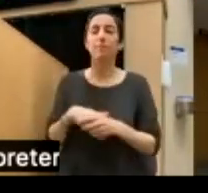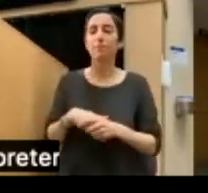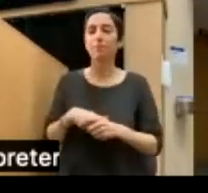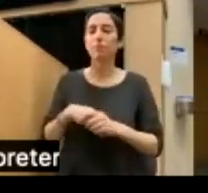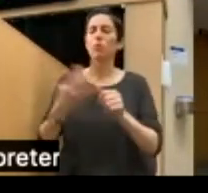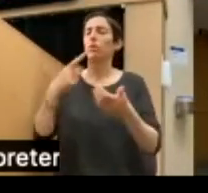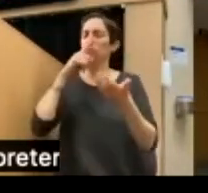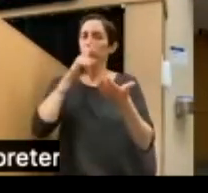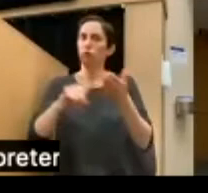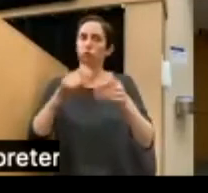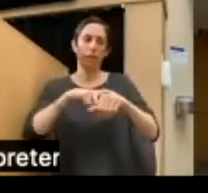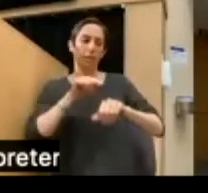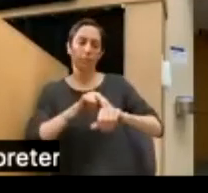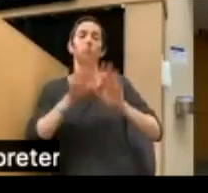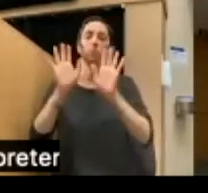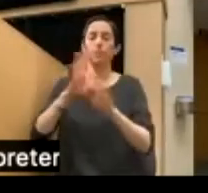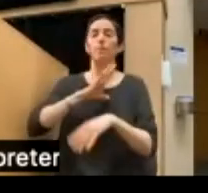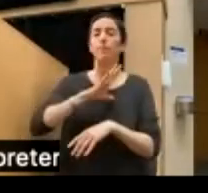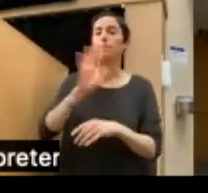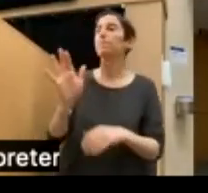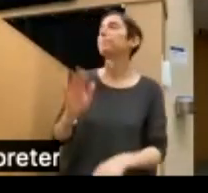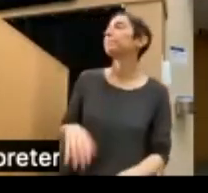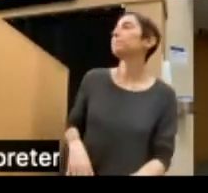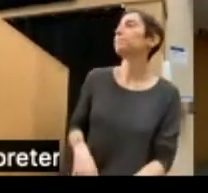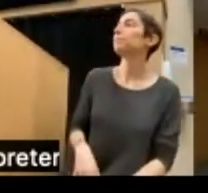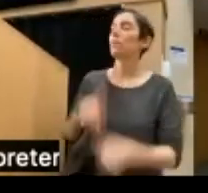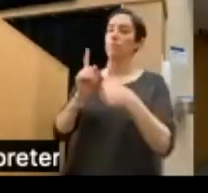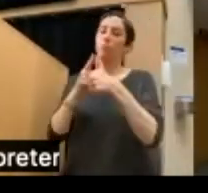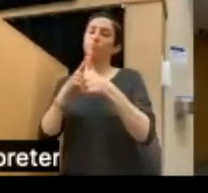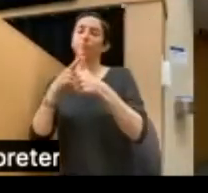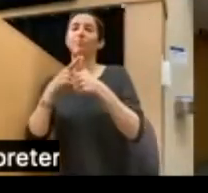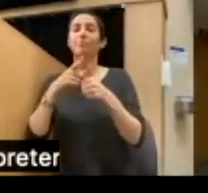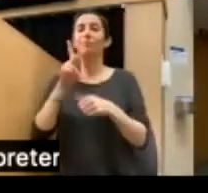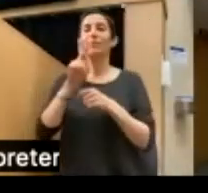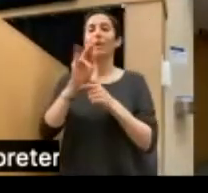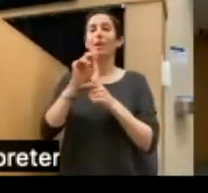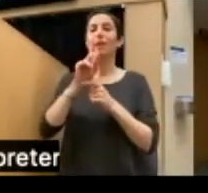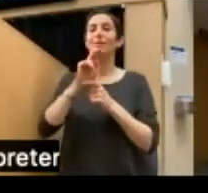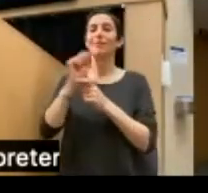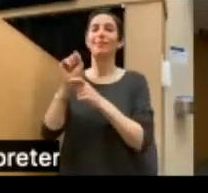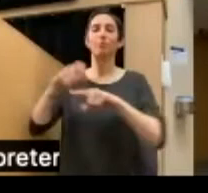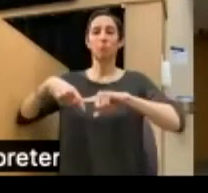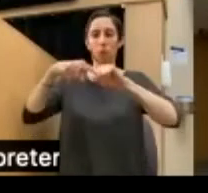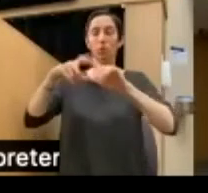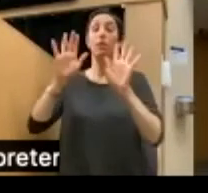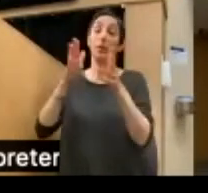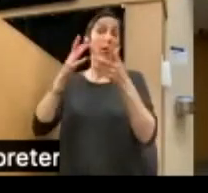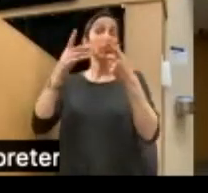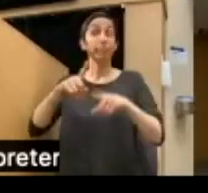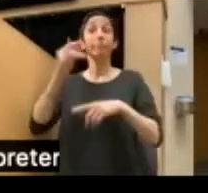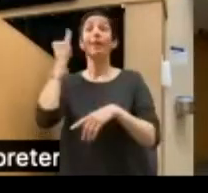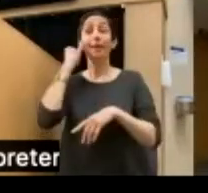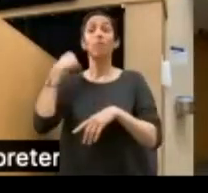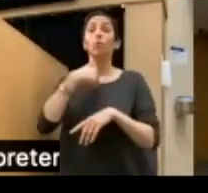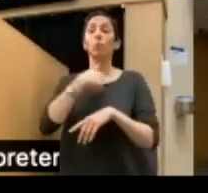here. So it turns out we are kinder when we take a little bit of time and are